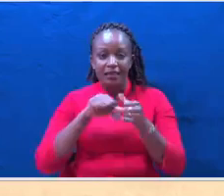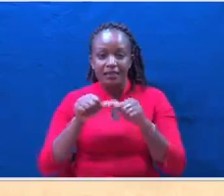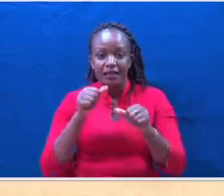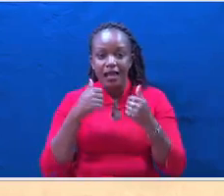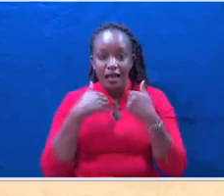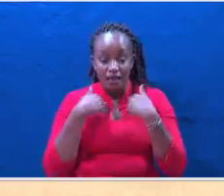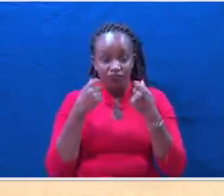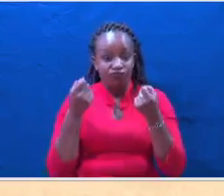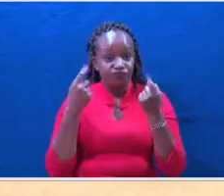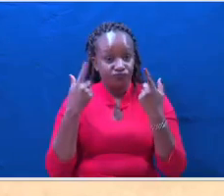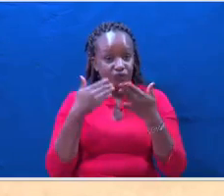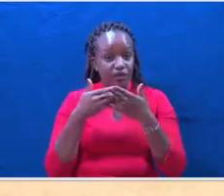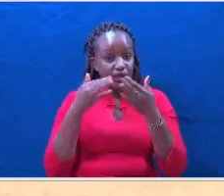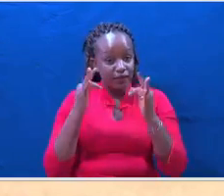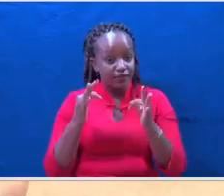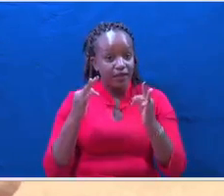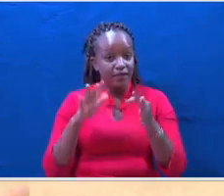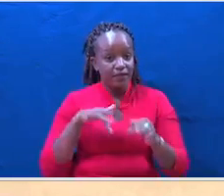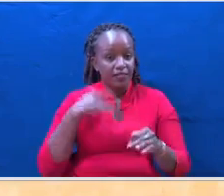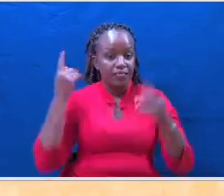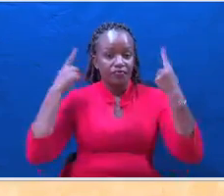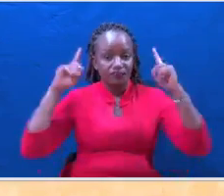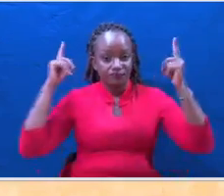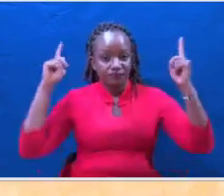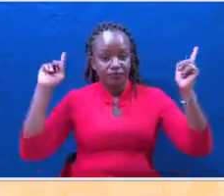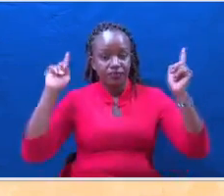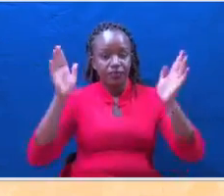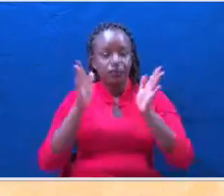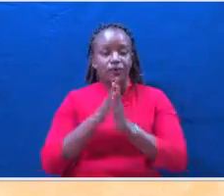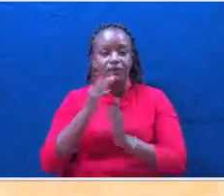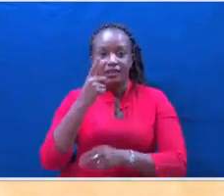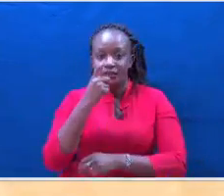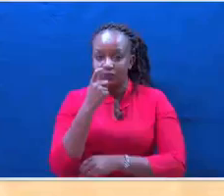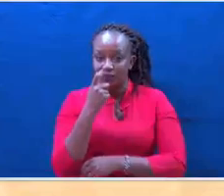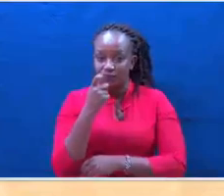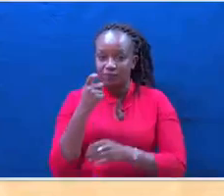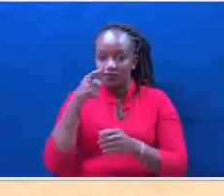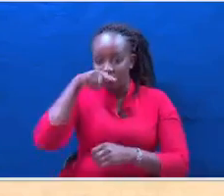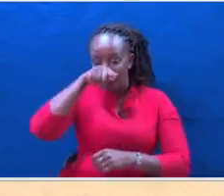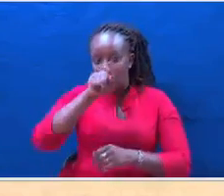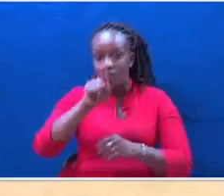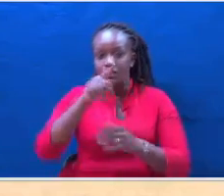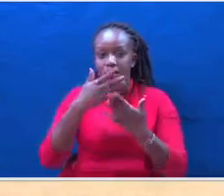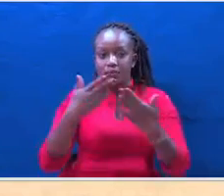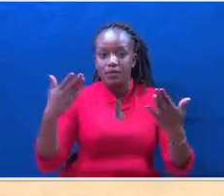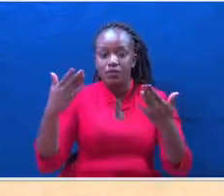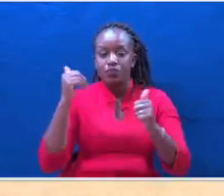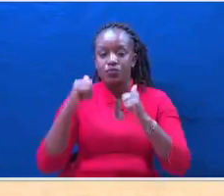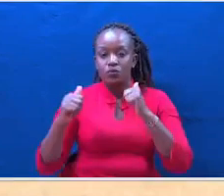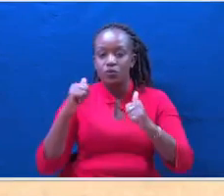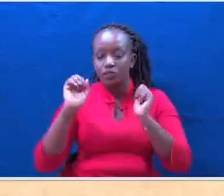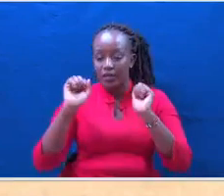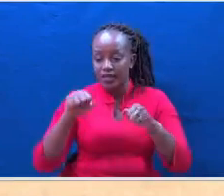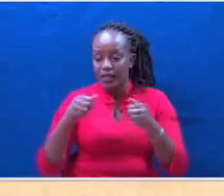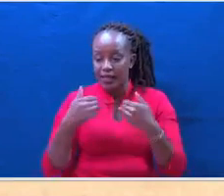fail succeeding breeding these northern white rhinos, there's so much they've learned that can be replicated to other species of rhinos that are